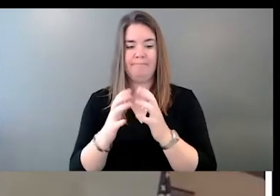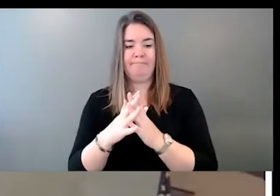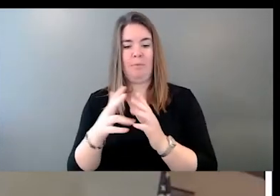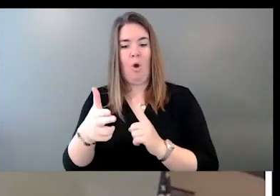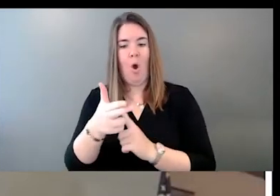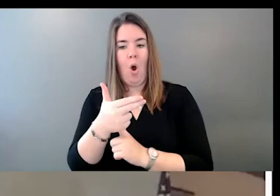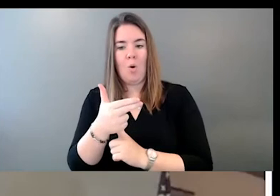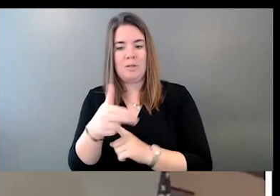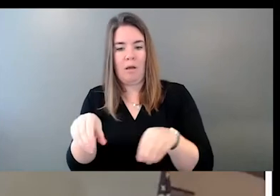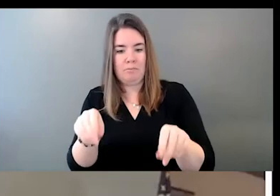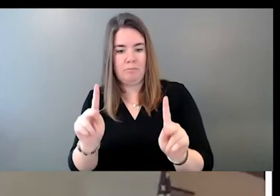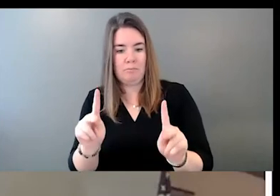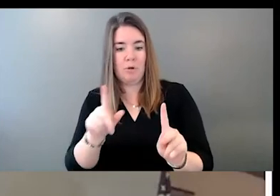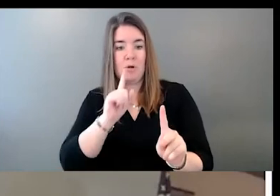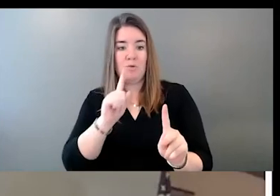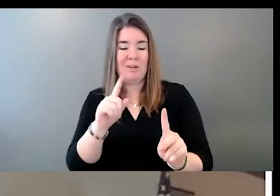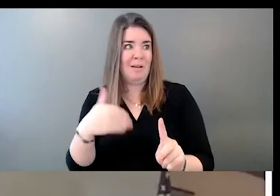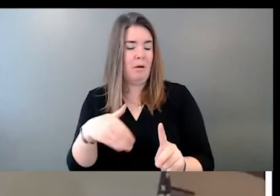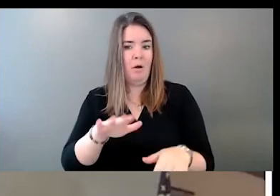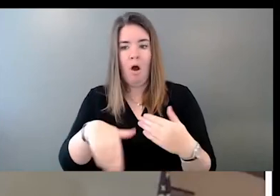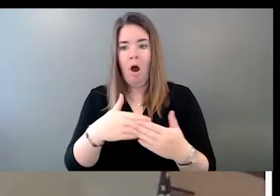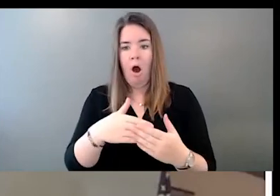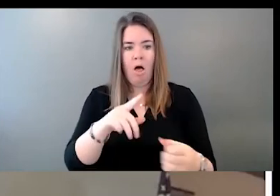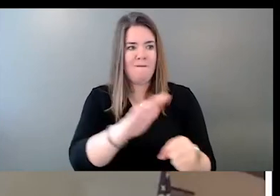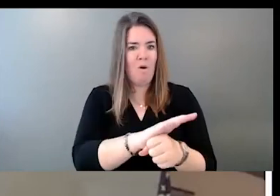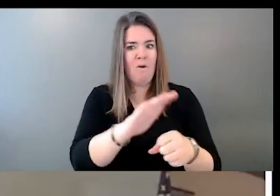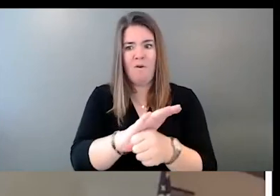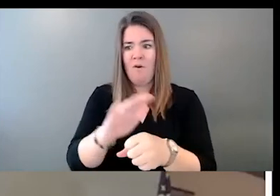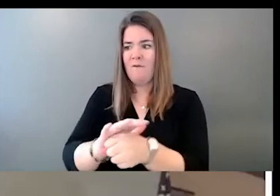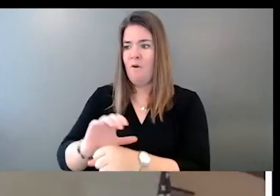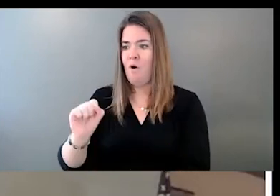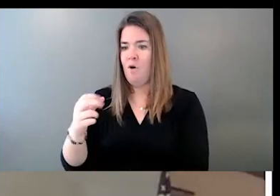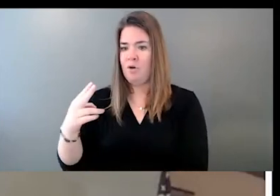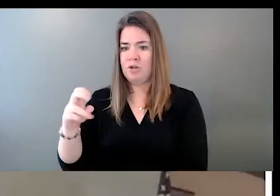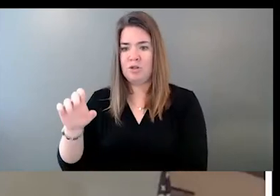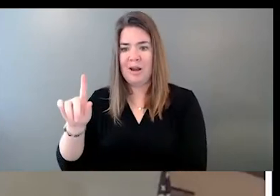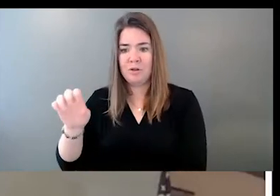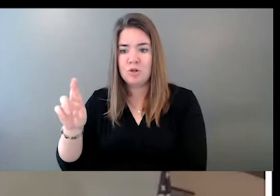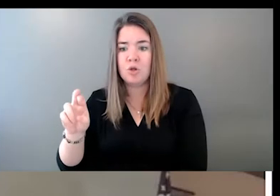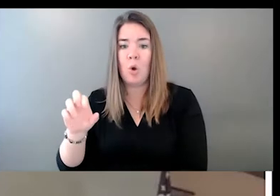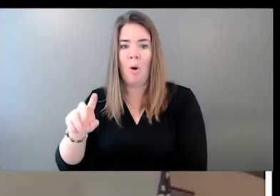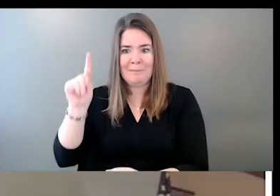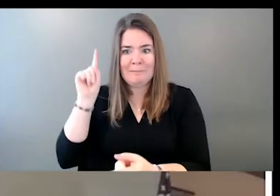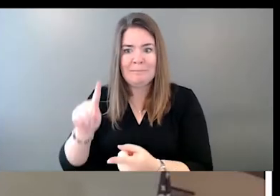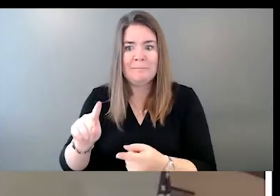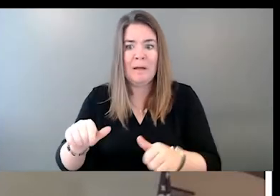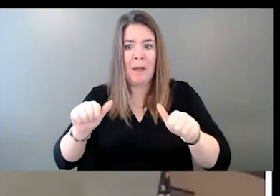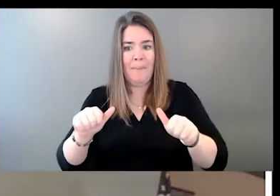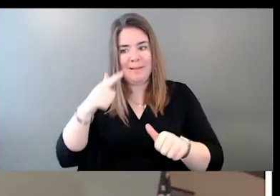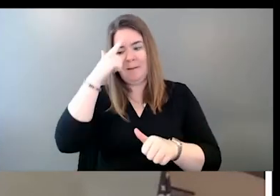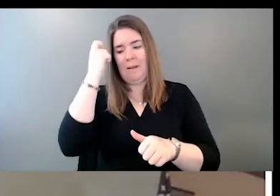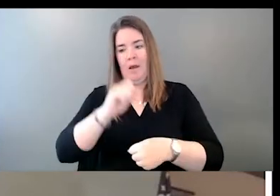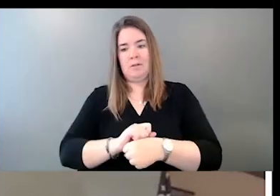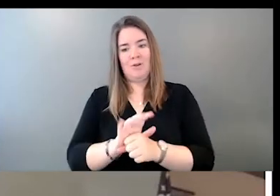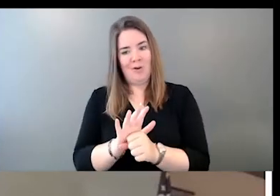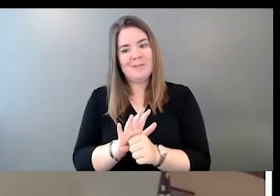shelters, many of which were full or operating at reduced capacity because of social distancing requirements. Many programs